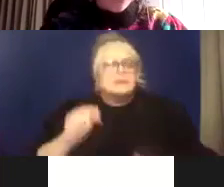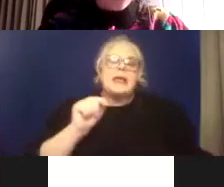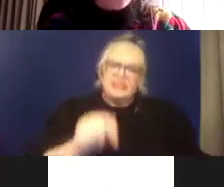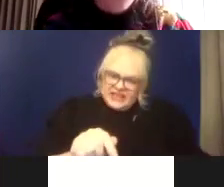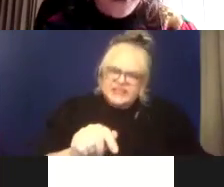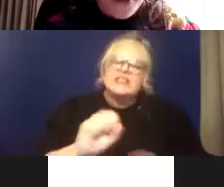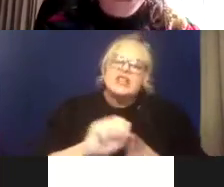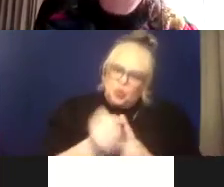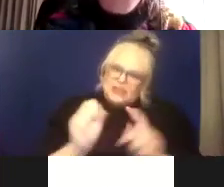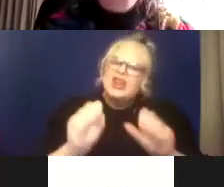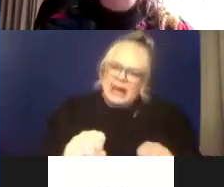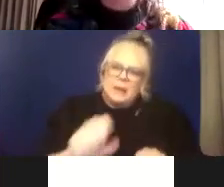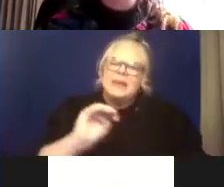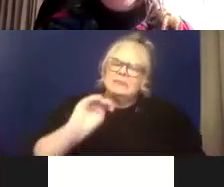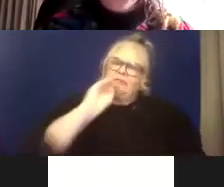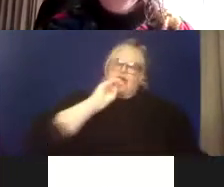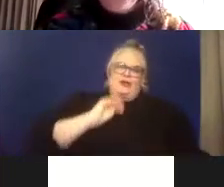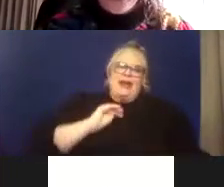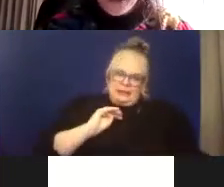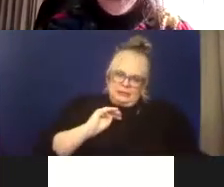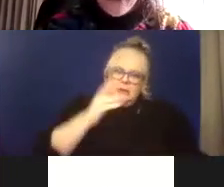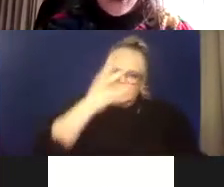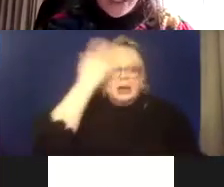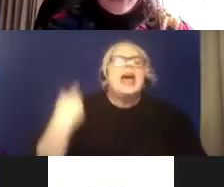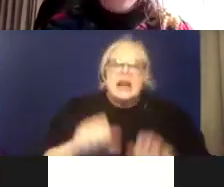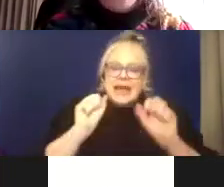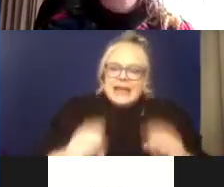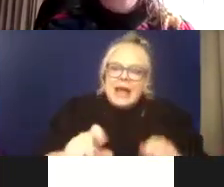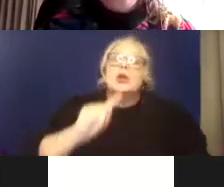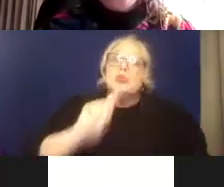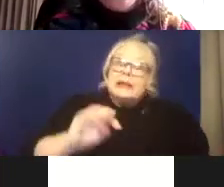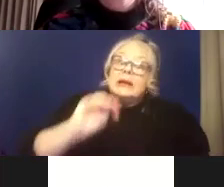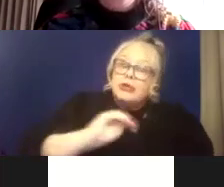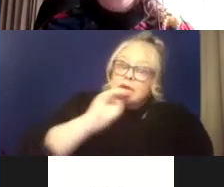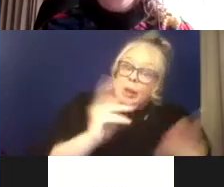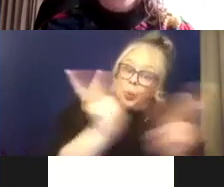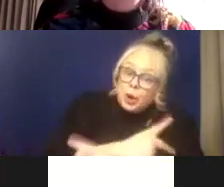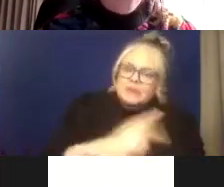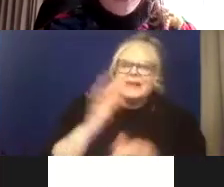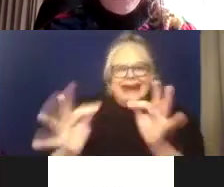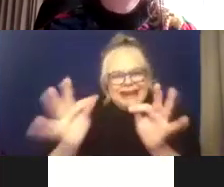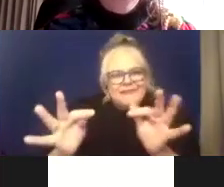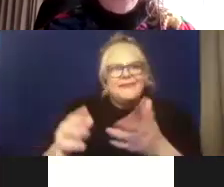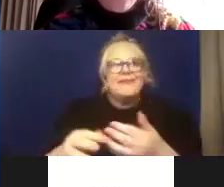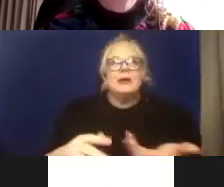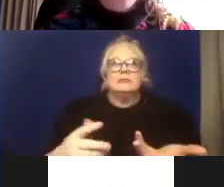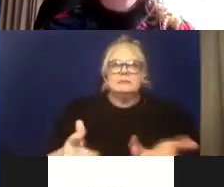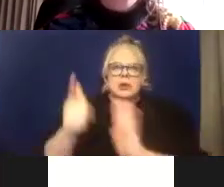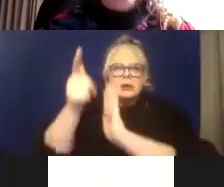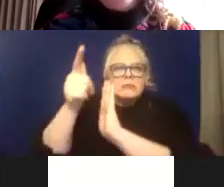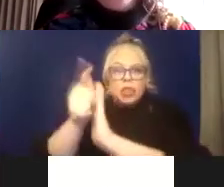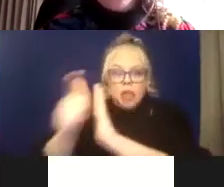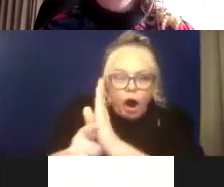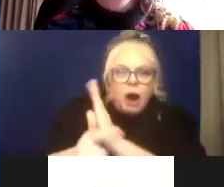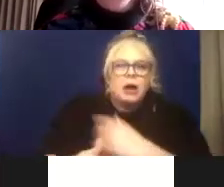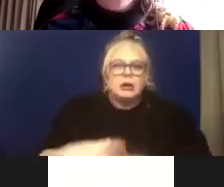tends to be especially difficult when institutions fail survivors regularly, and when there aren't a lot of